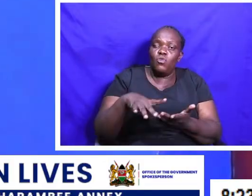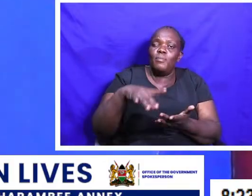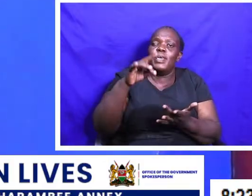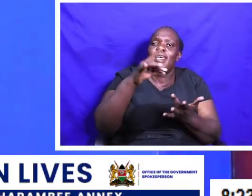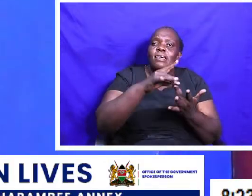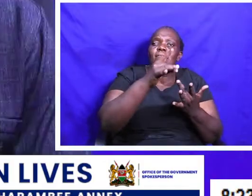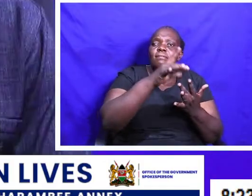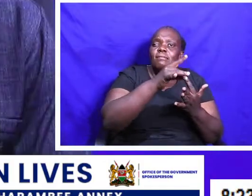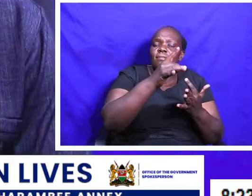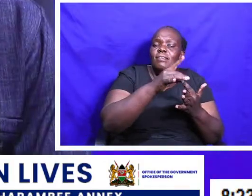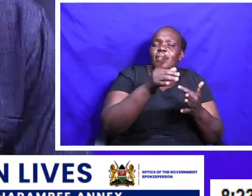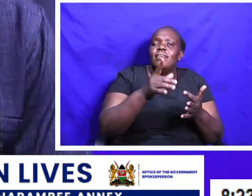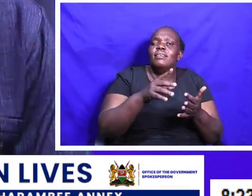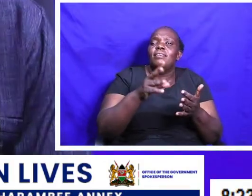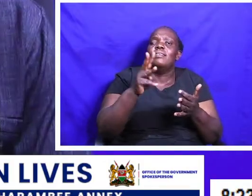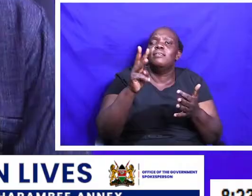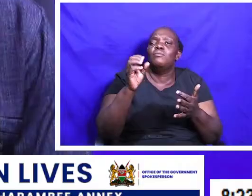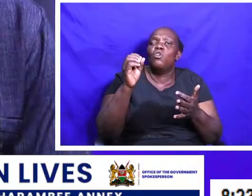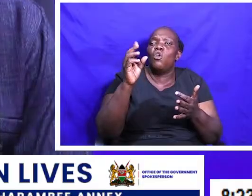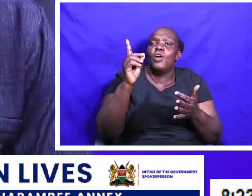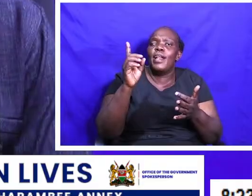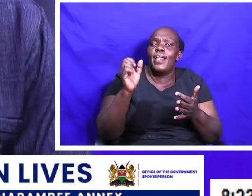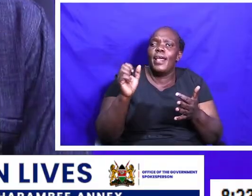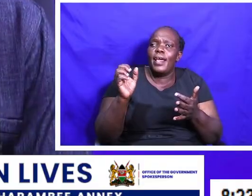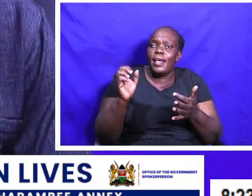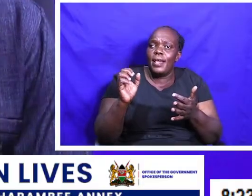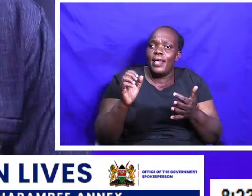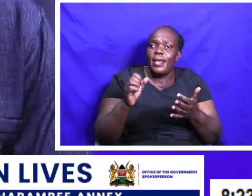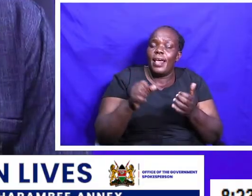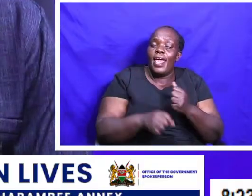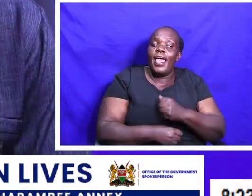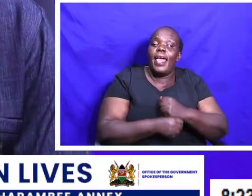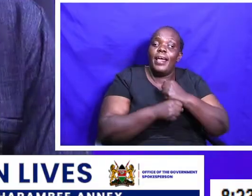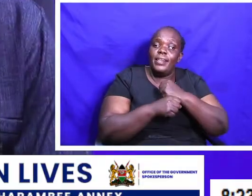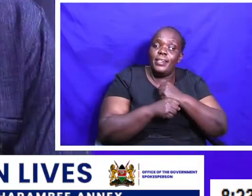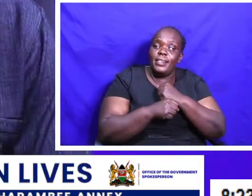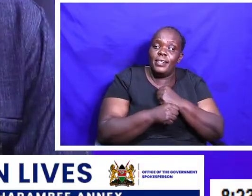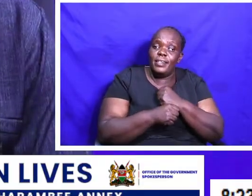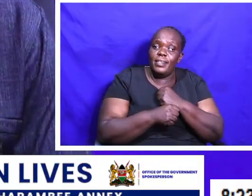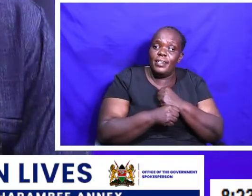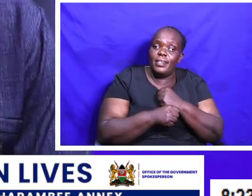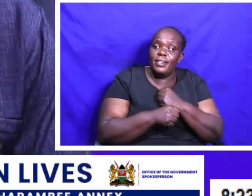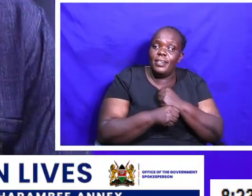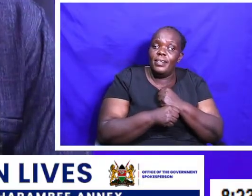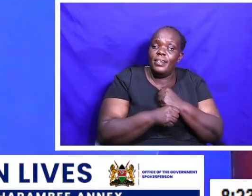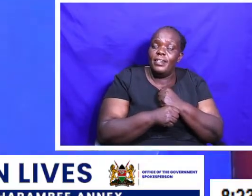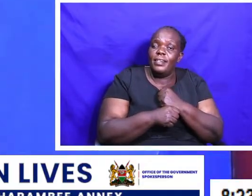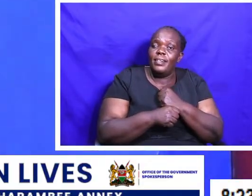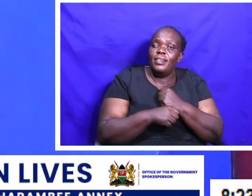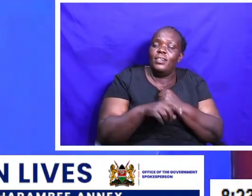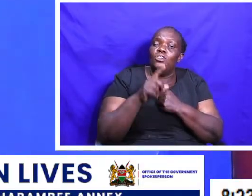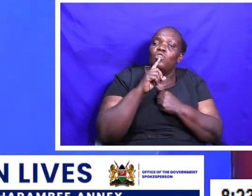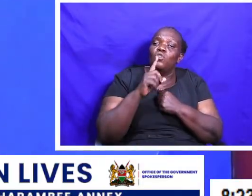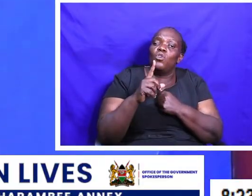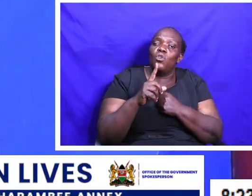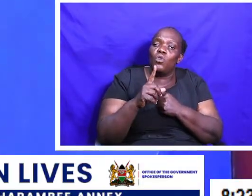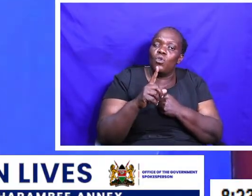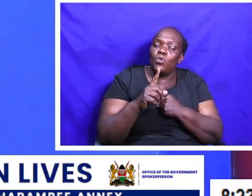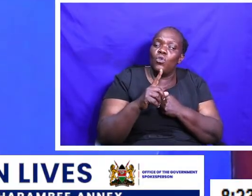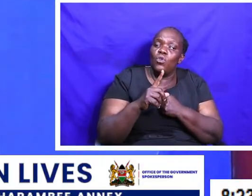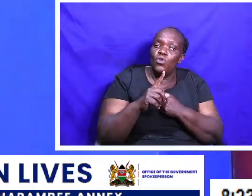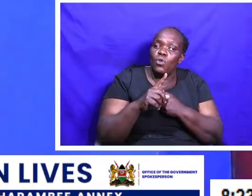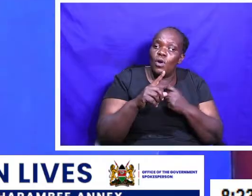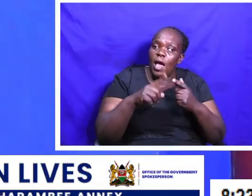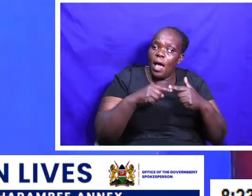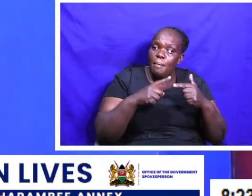least, at the most, 8 or so areas. So you have 8 areas you're